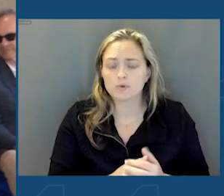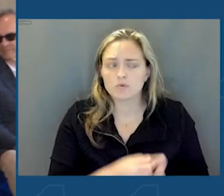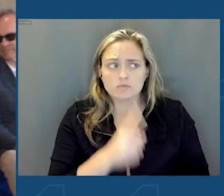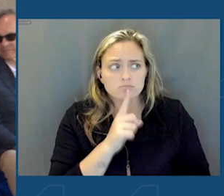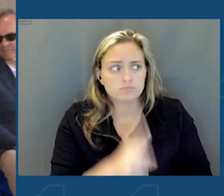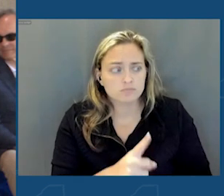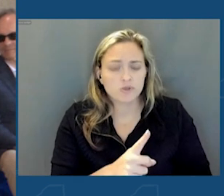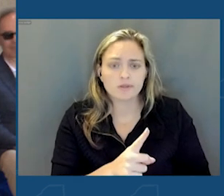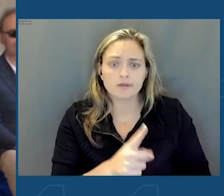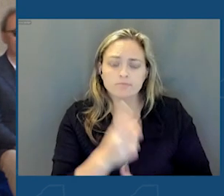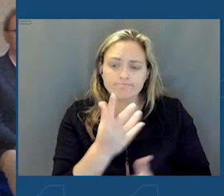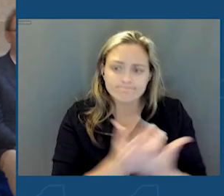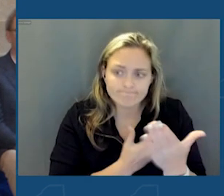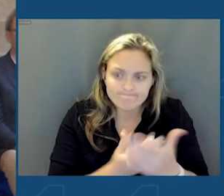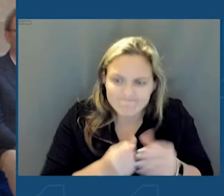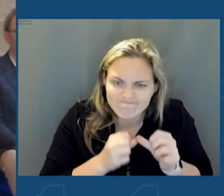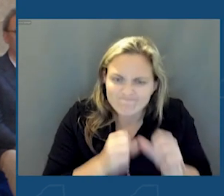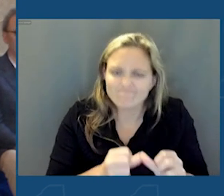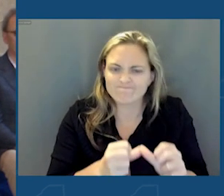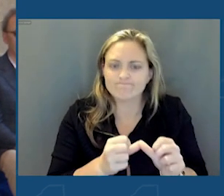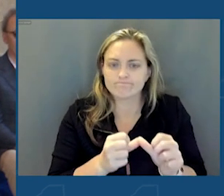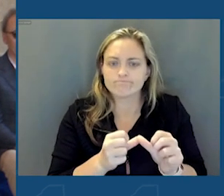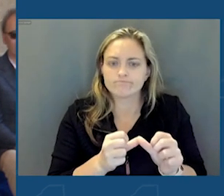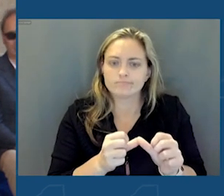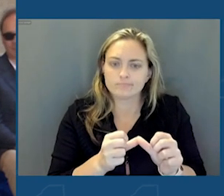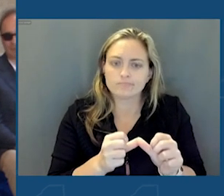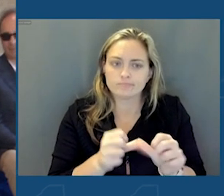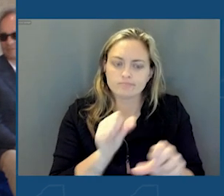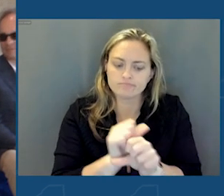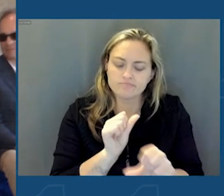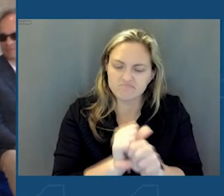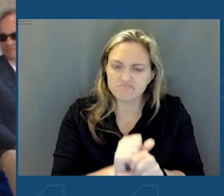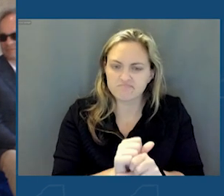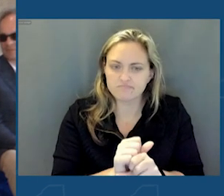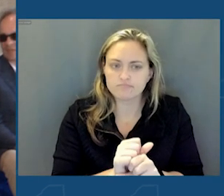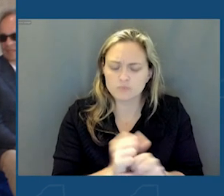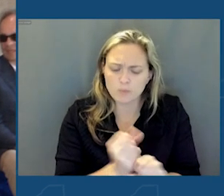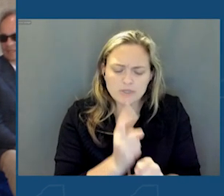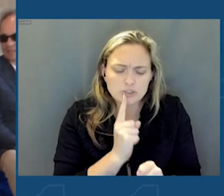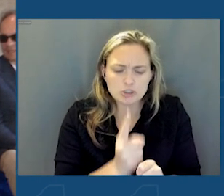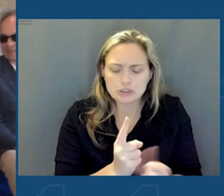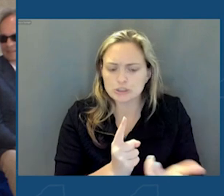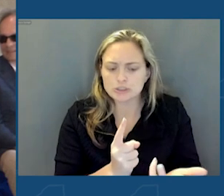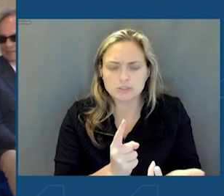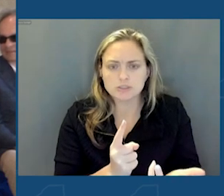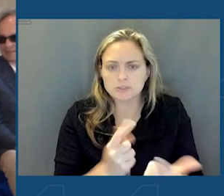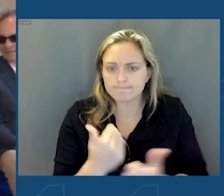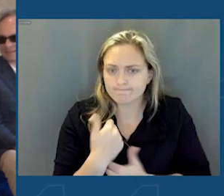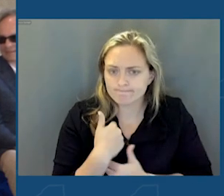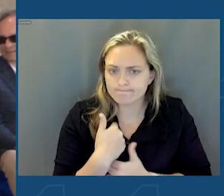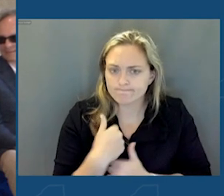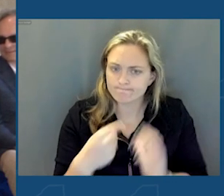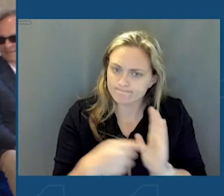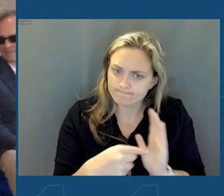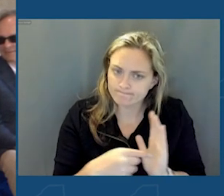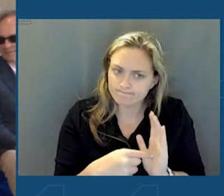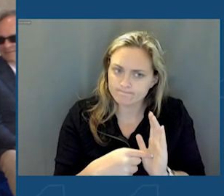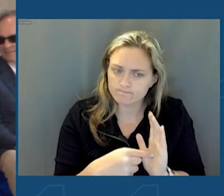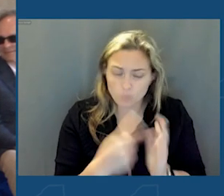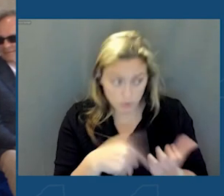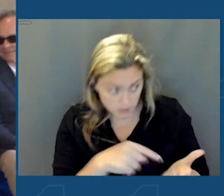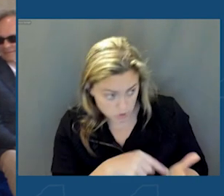putting your hand to the plow and pushing with your shoulder to ensure that our veterans deserve. What do they